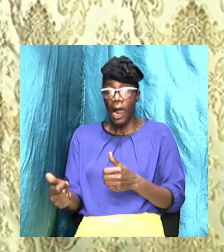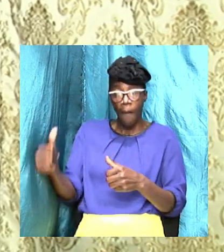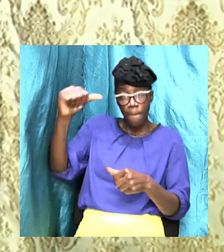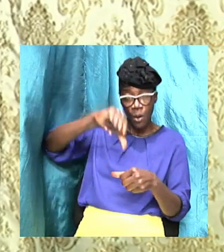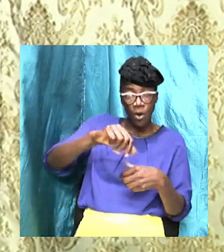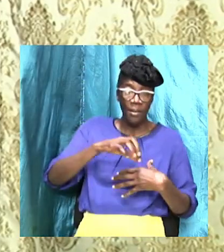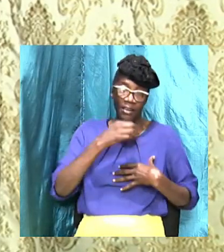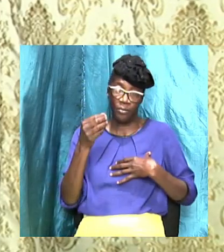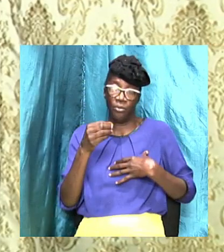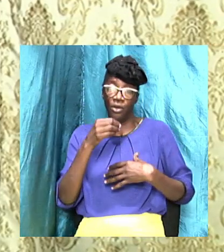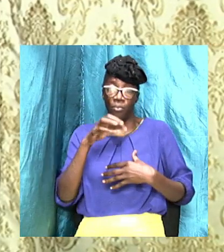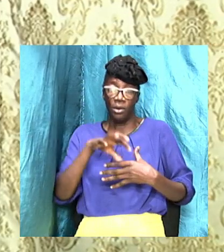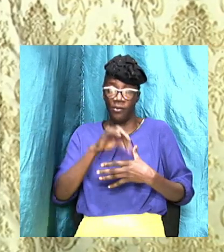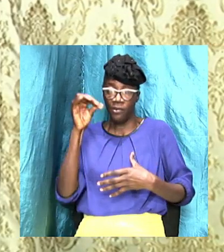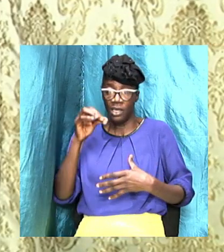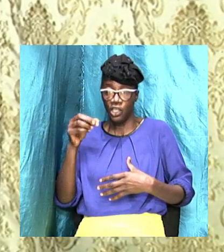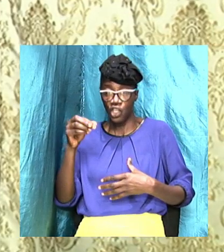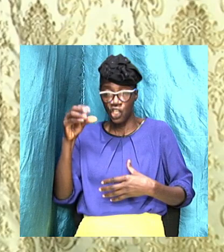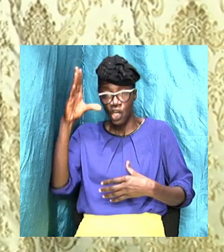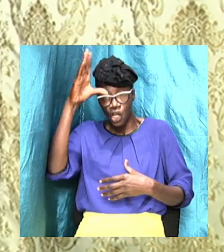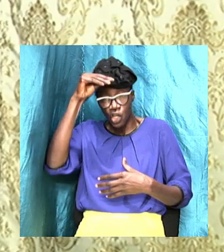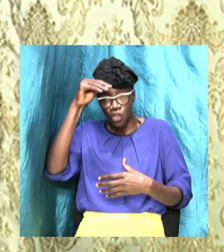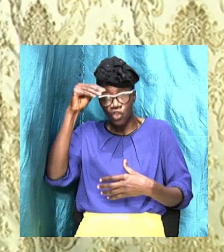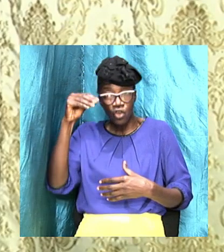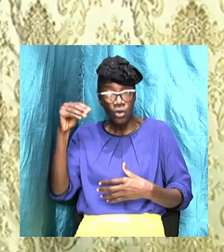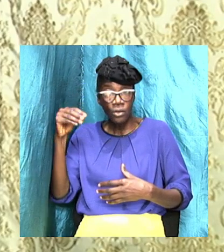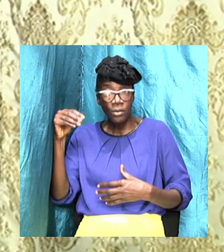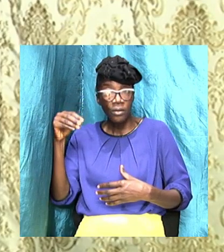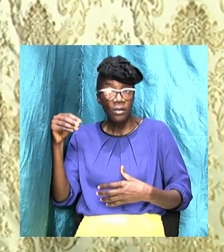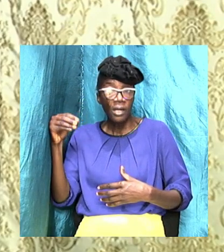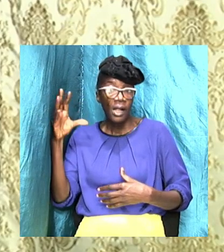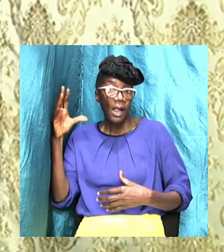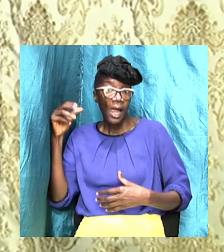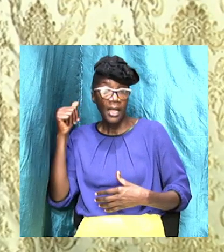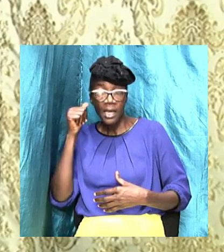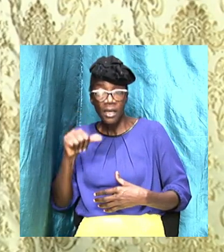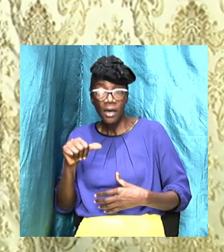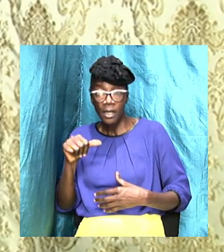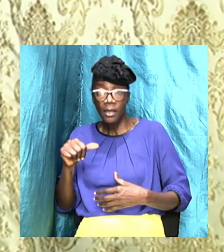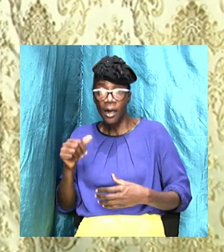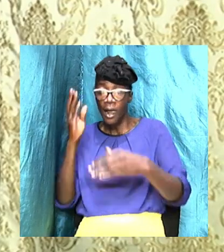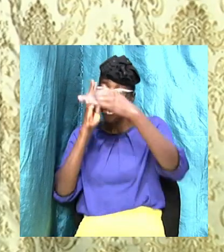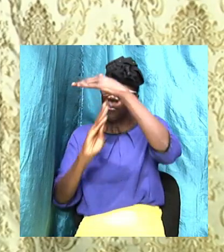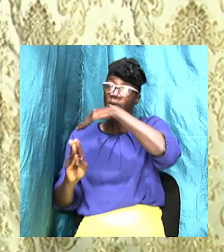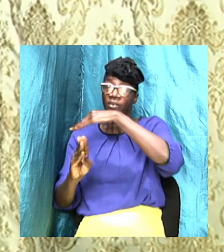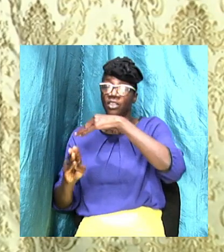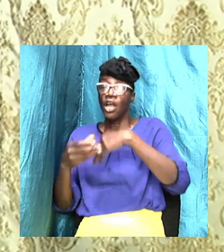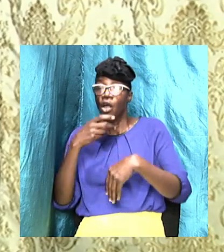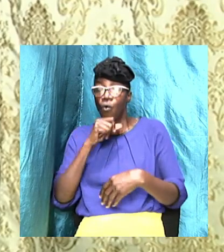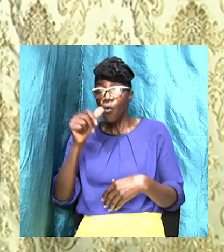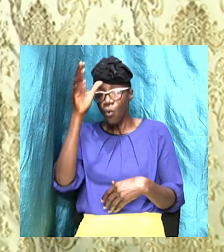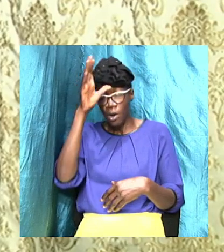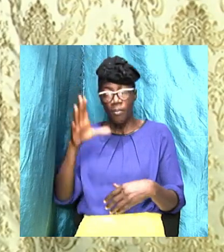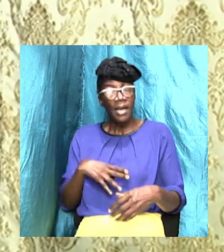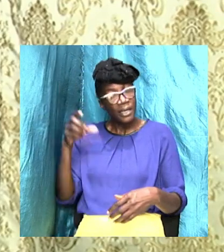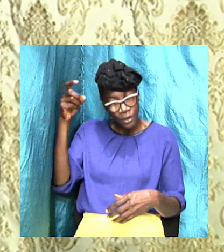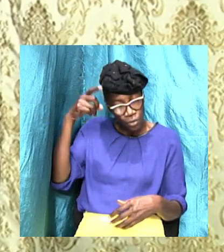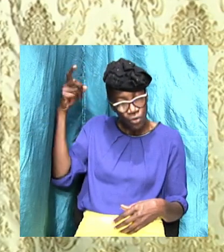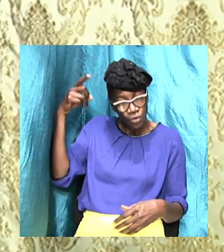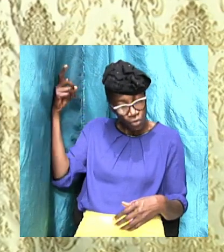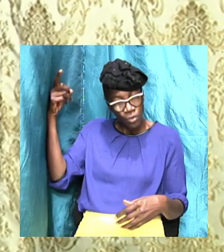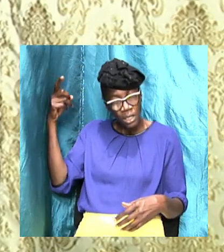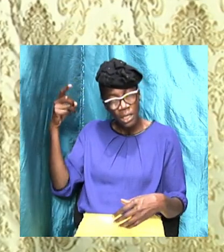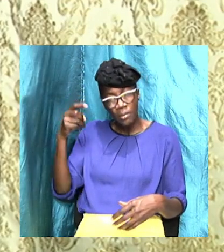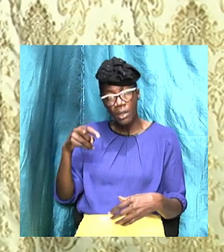sons and your daughters shall prophesy. Your old men shall dream dreams. Your young men